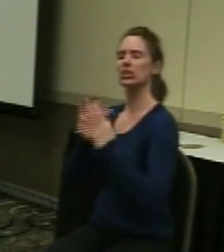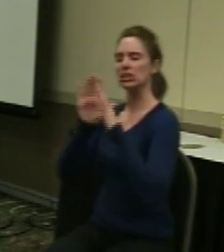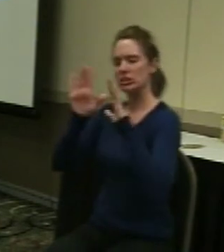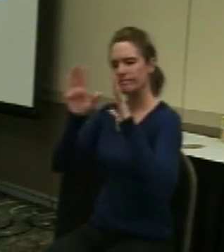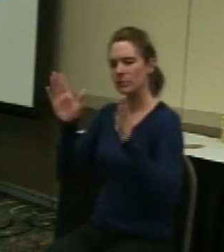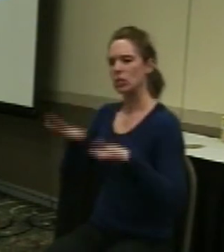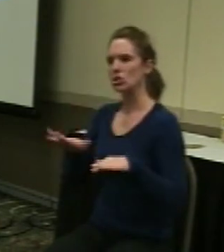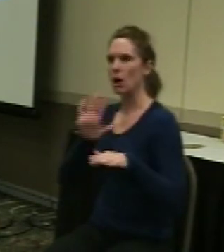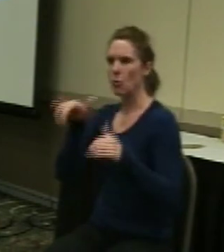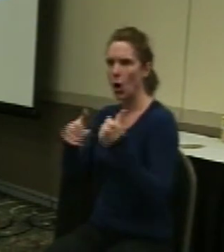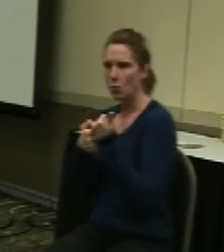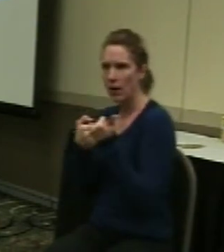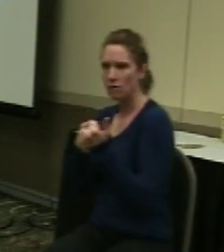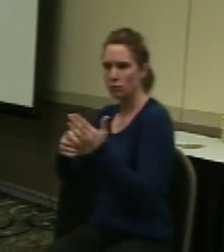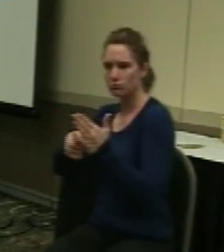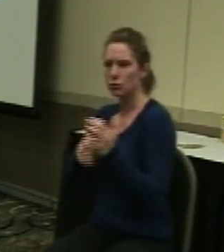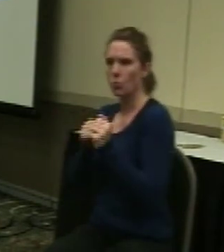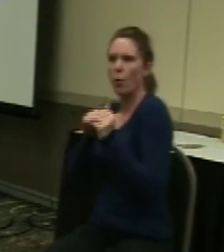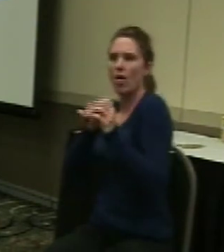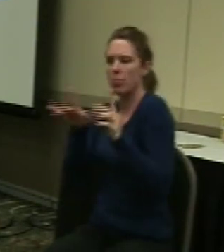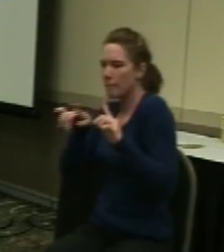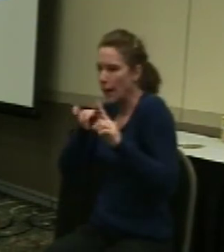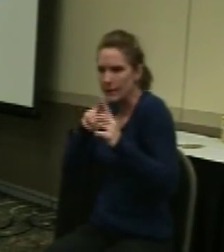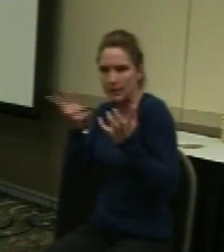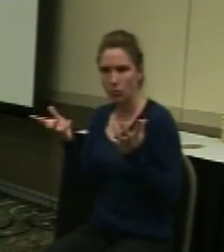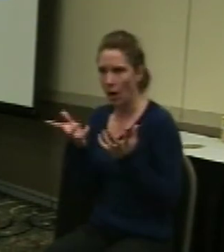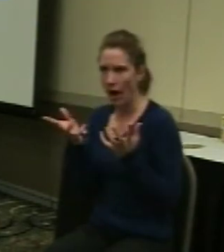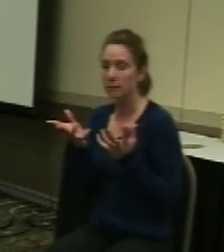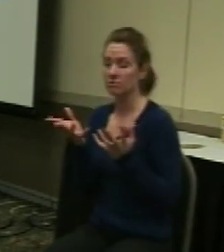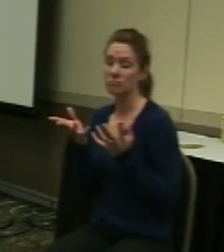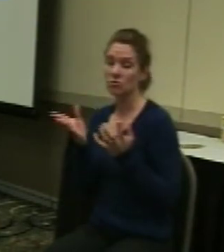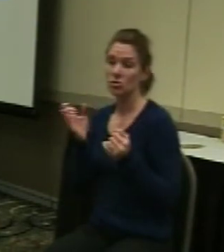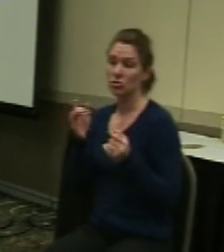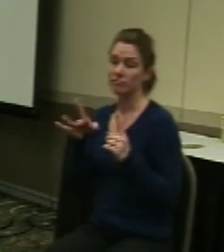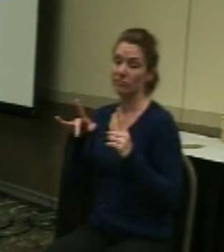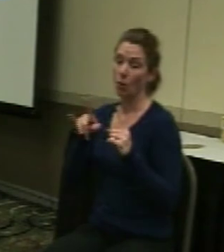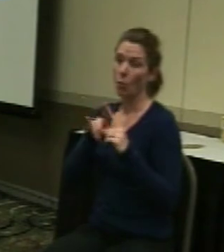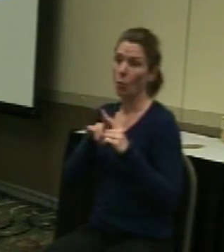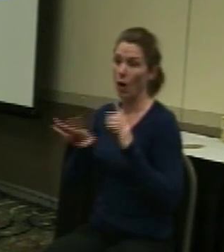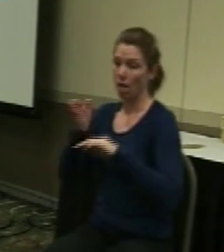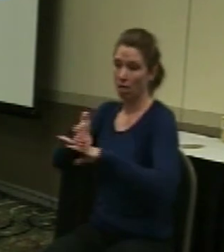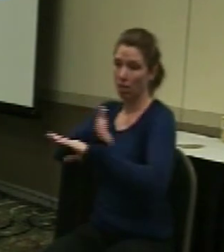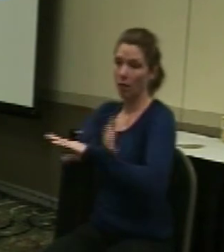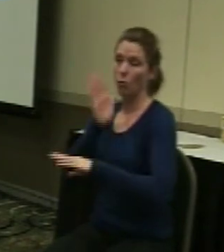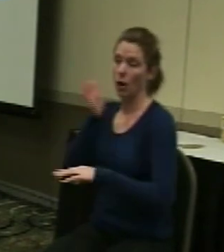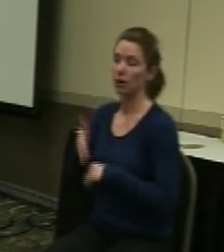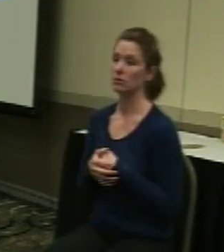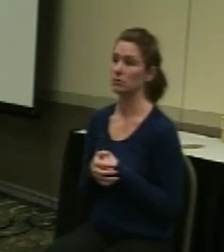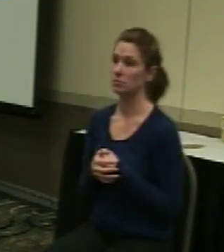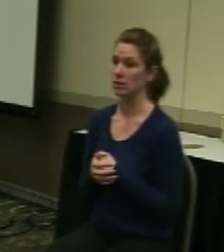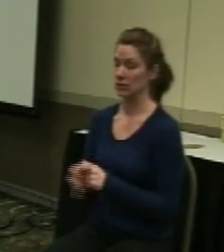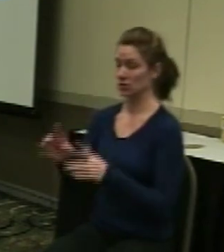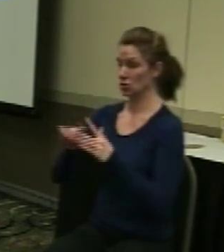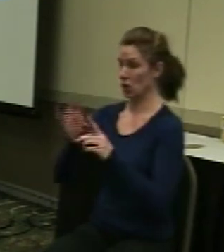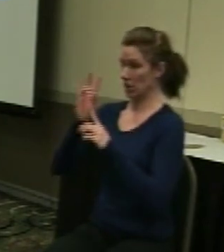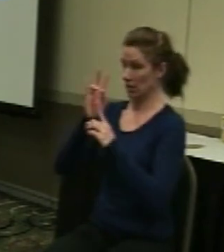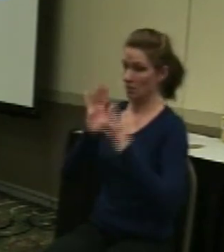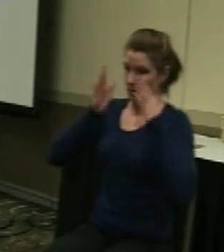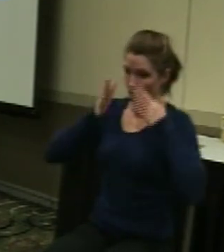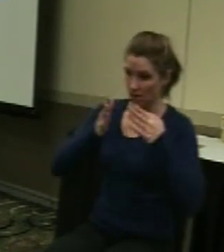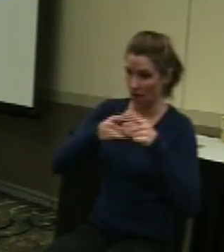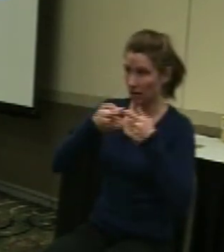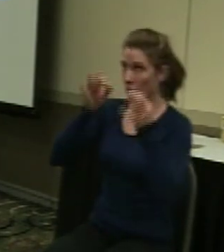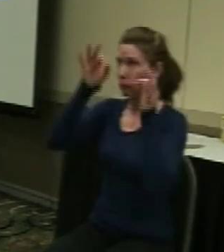whatever, and you find that she's going to be doing much more lengthy durations of being on task. So